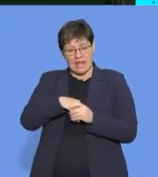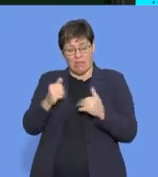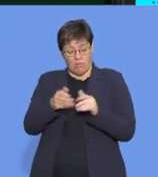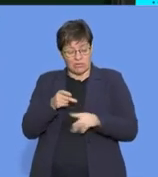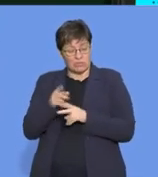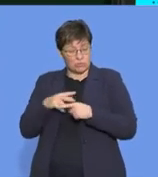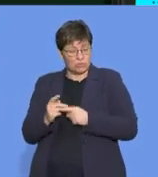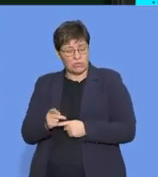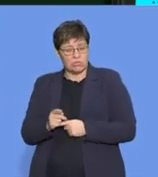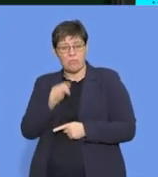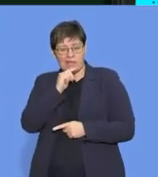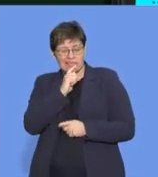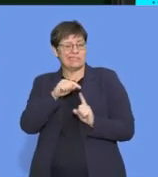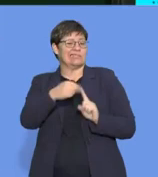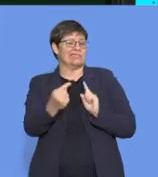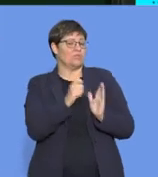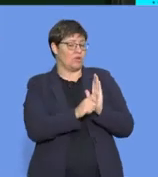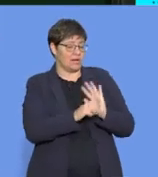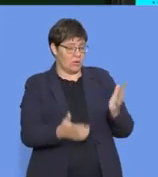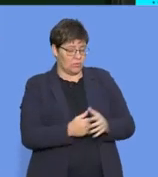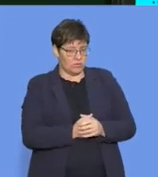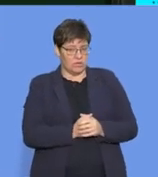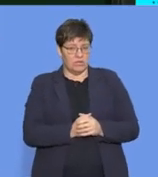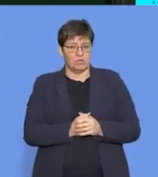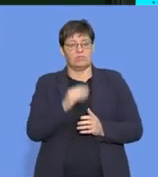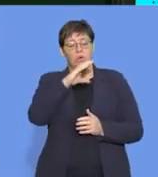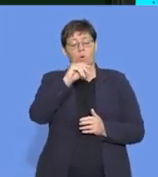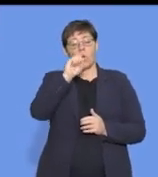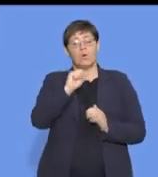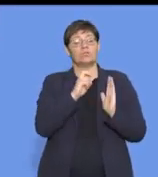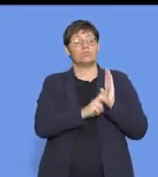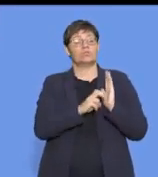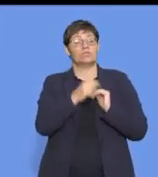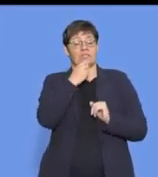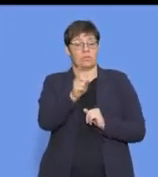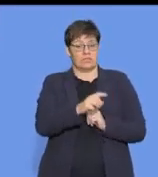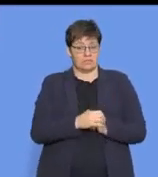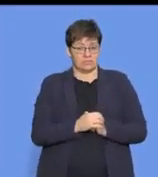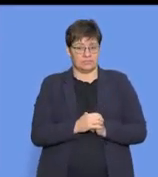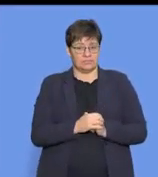solve non-right angle triangles. So, let's go and look at what the cos rule says.